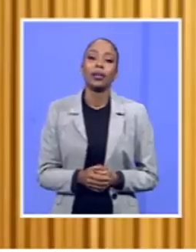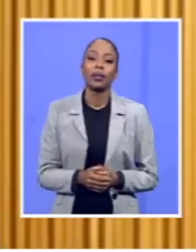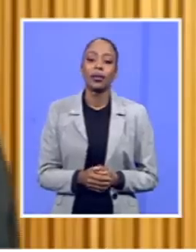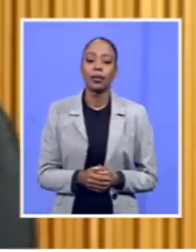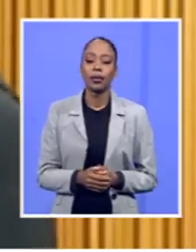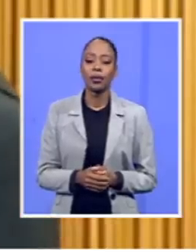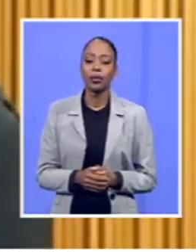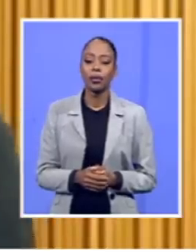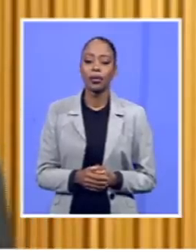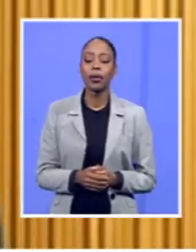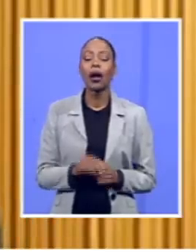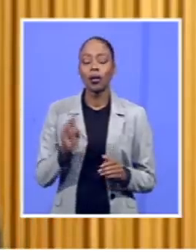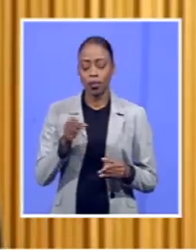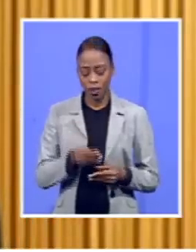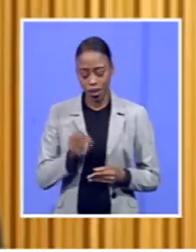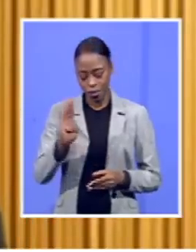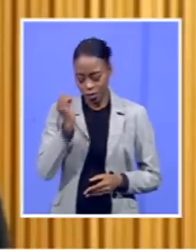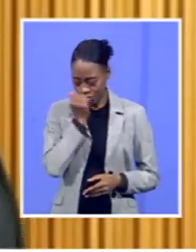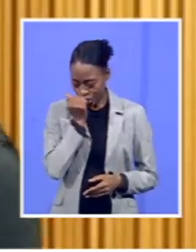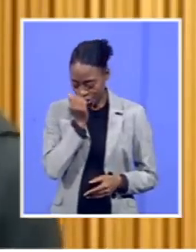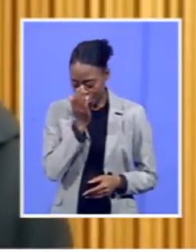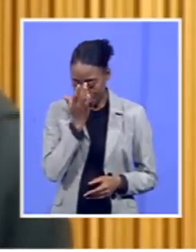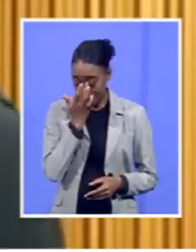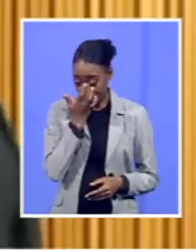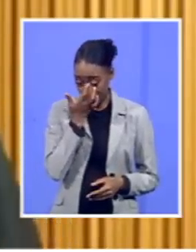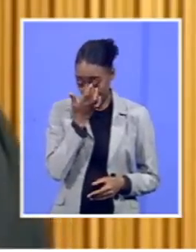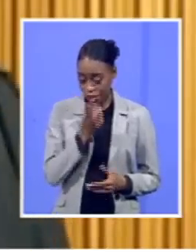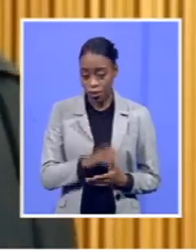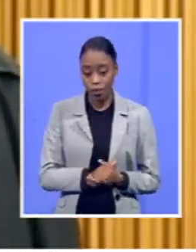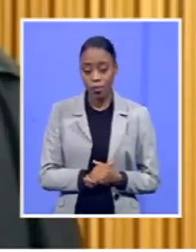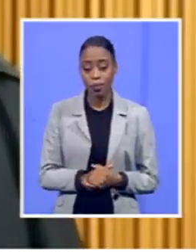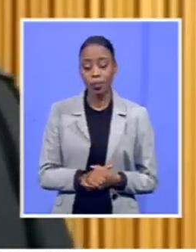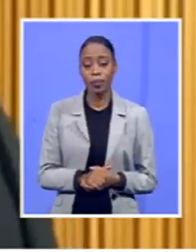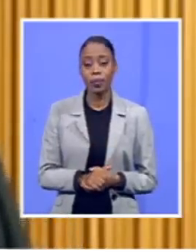Bundle B. Bundle B, my lord, yes. So, I'm sorry.